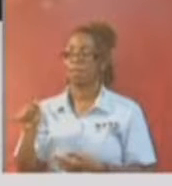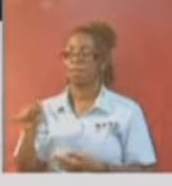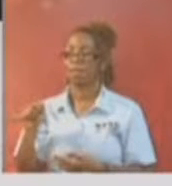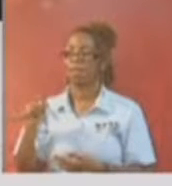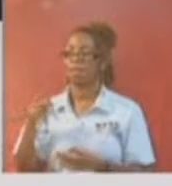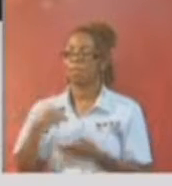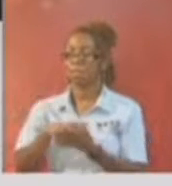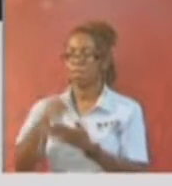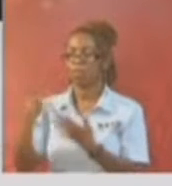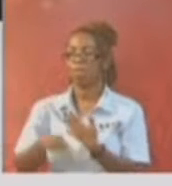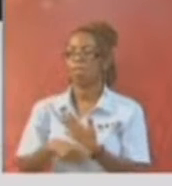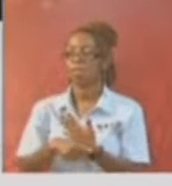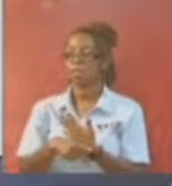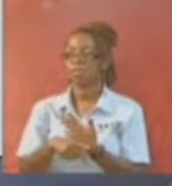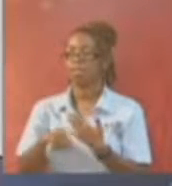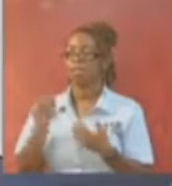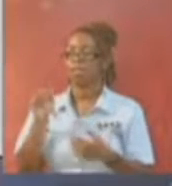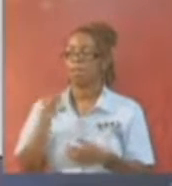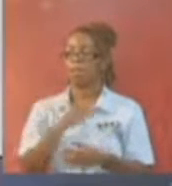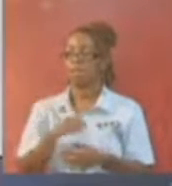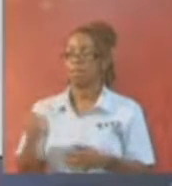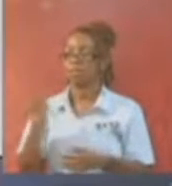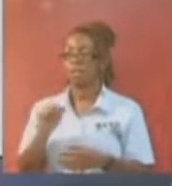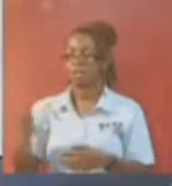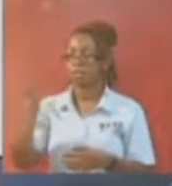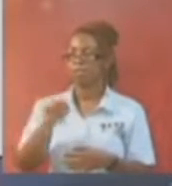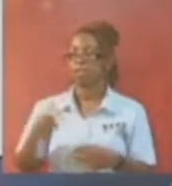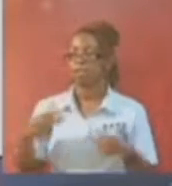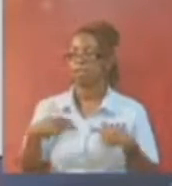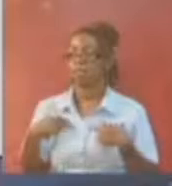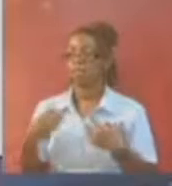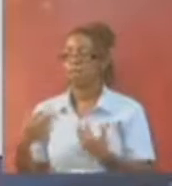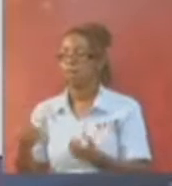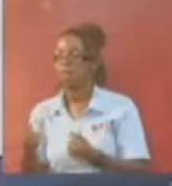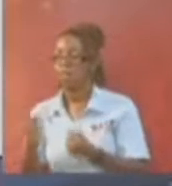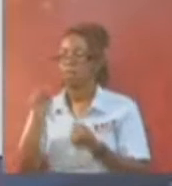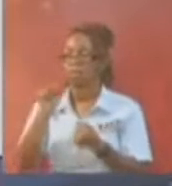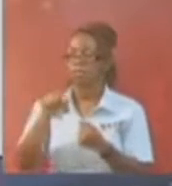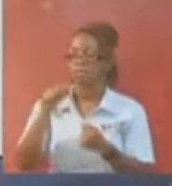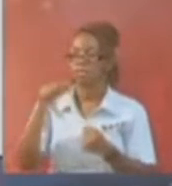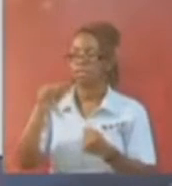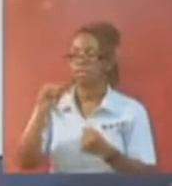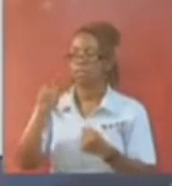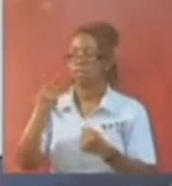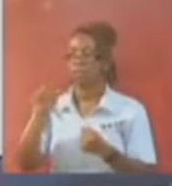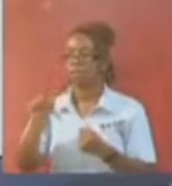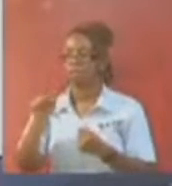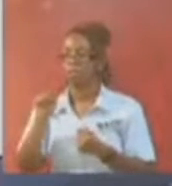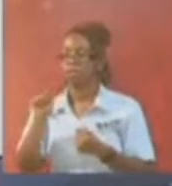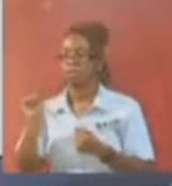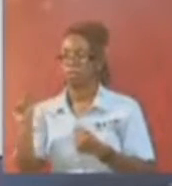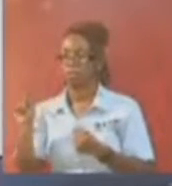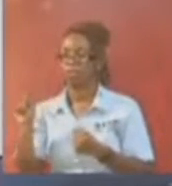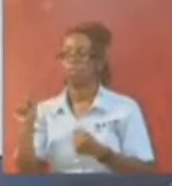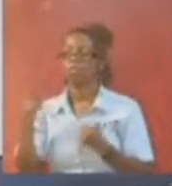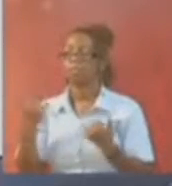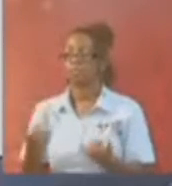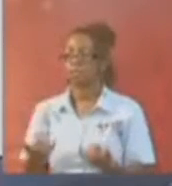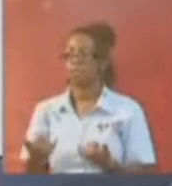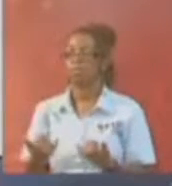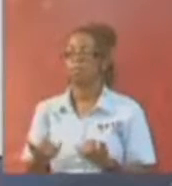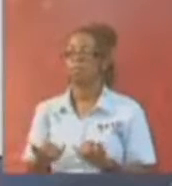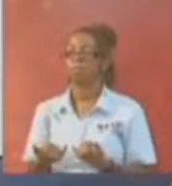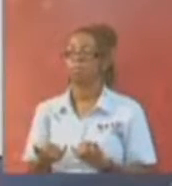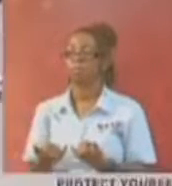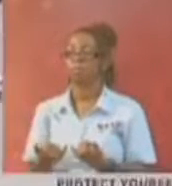programs at health.gov.tt for further information. Thank you for your attention. I now hand you over back to